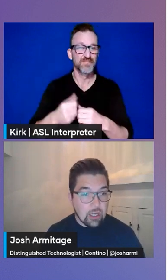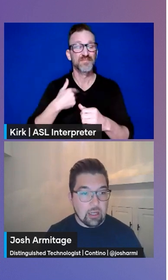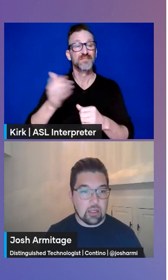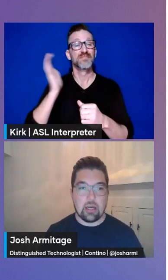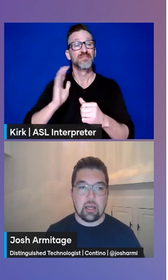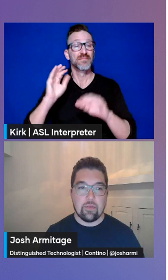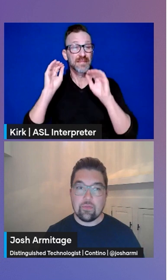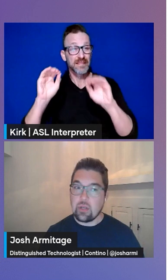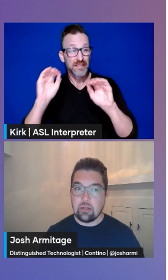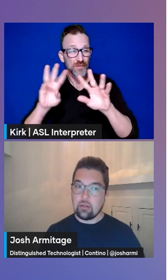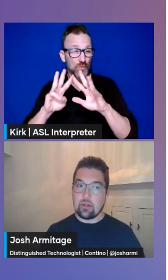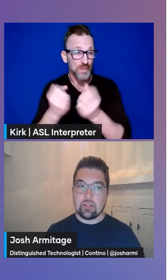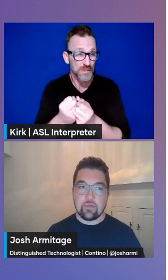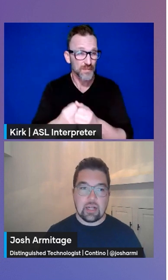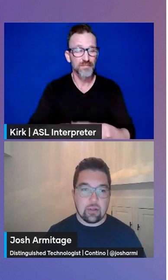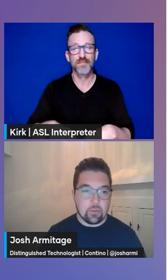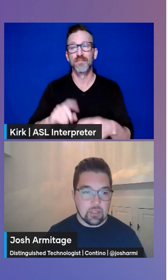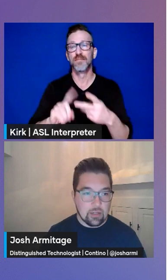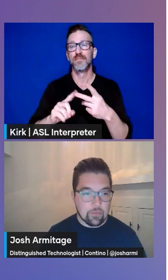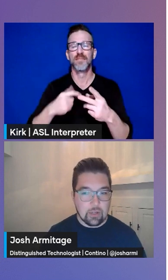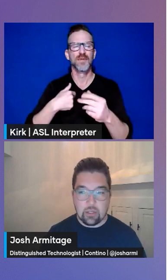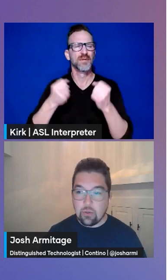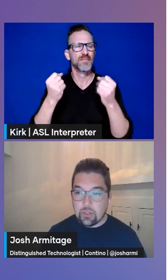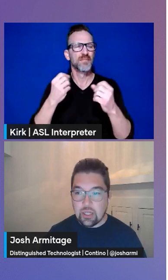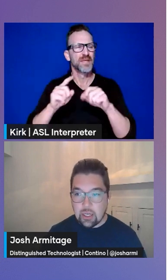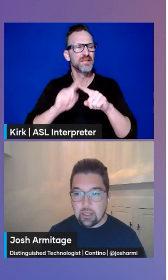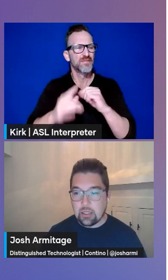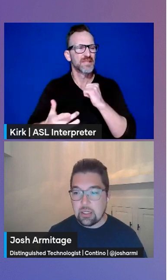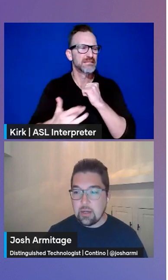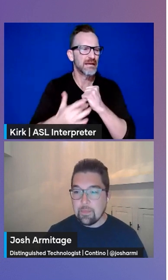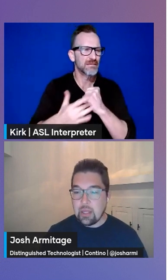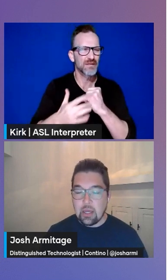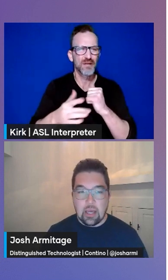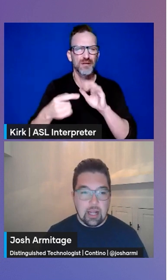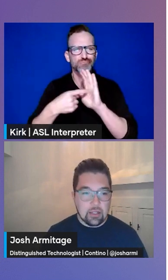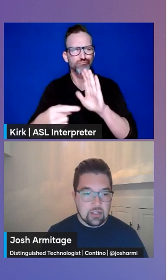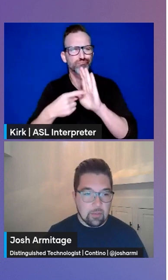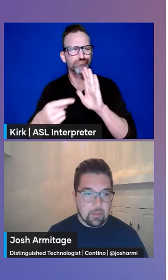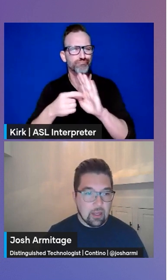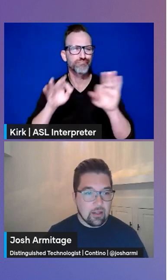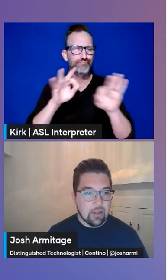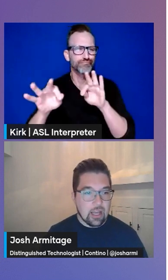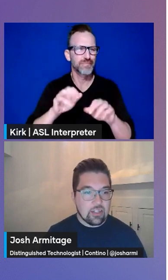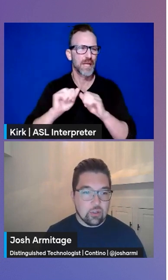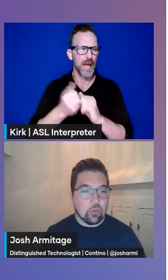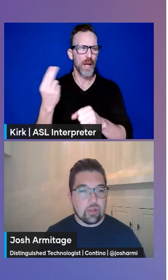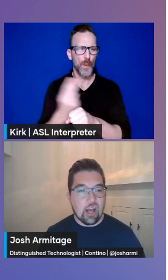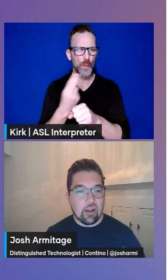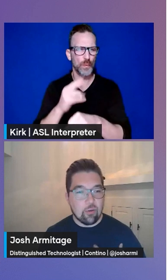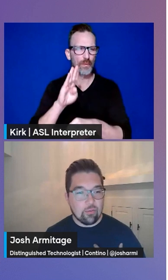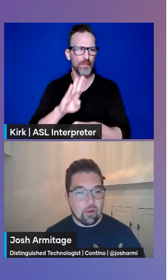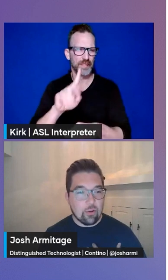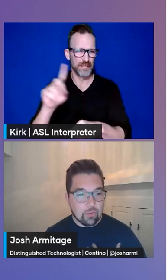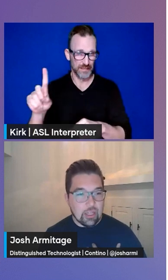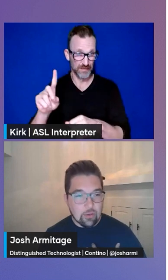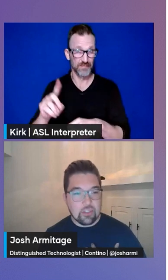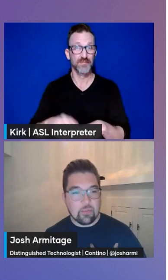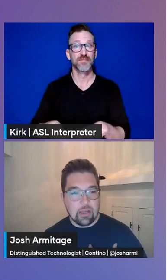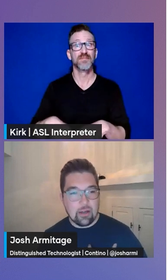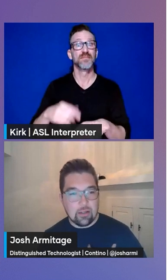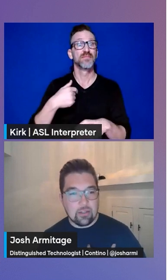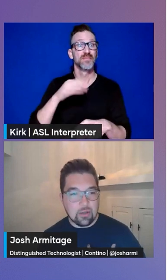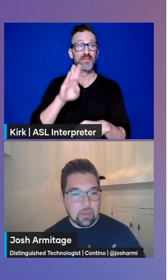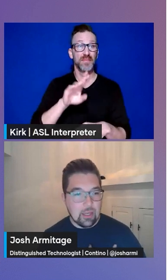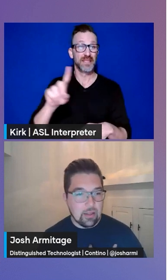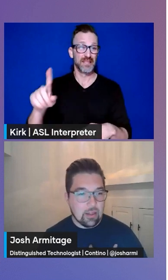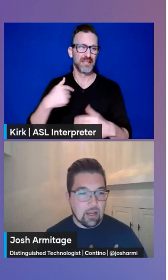teaching it. I've done a lot of technical delivery using it. And it's a tool that I hold really close to my